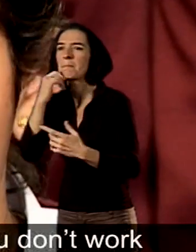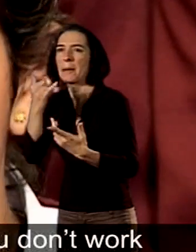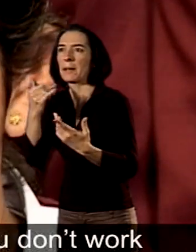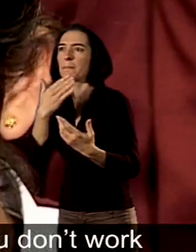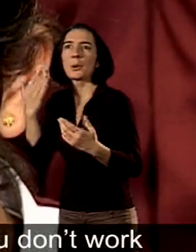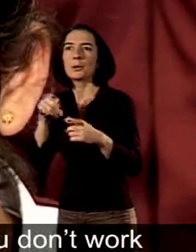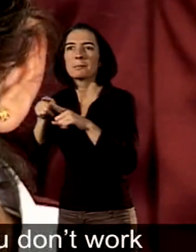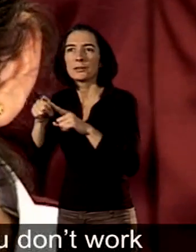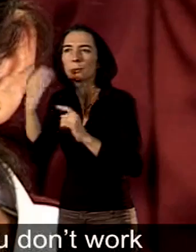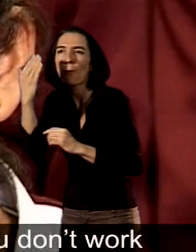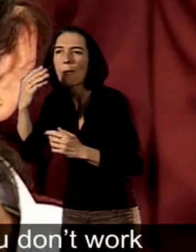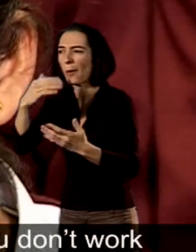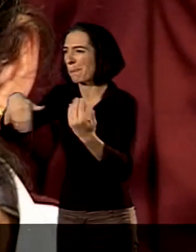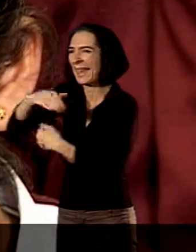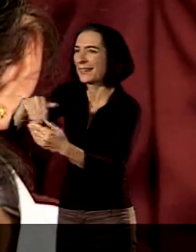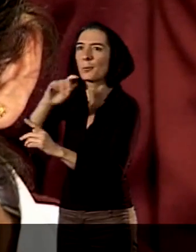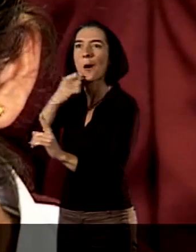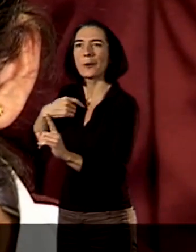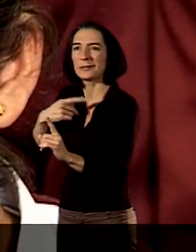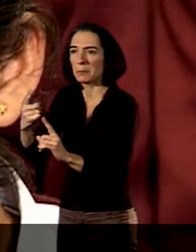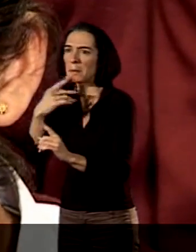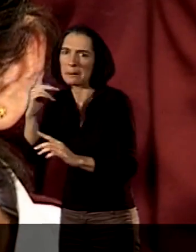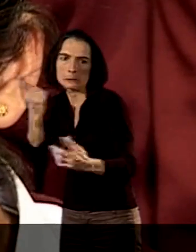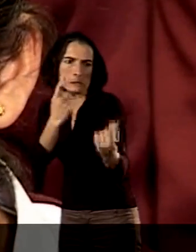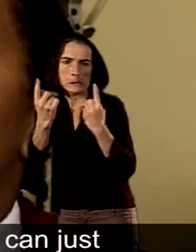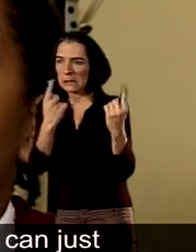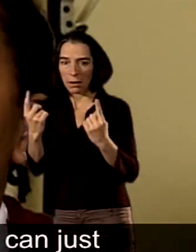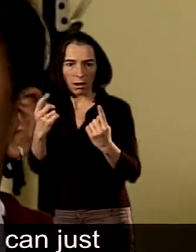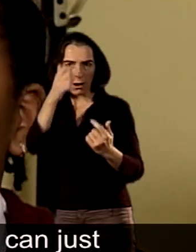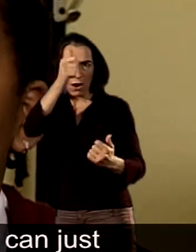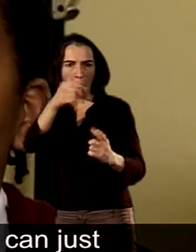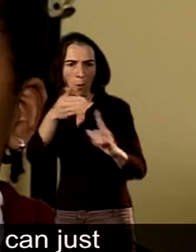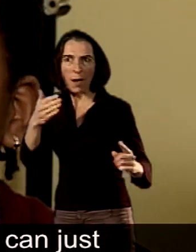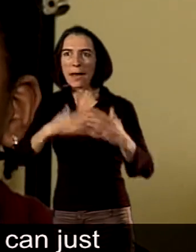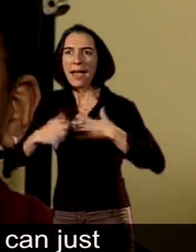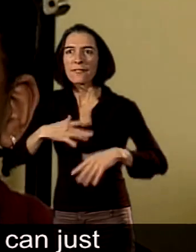you don't work in a special area, so when you're together everyone knows how to act. It's like